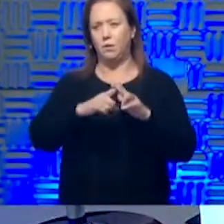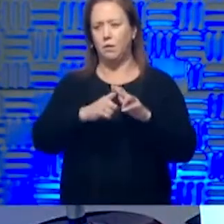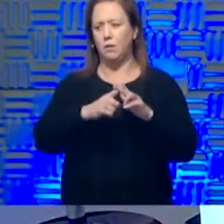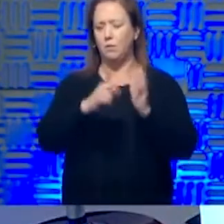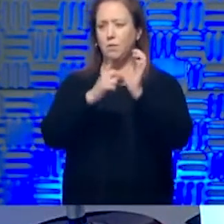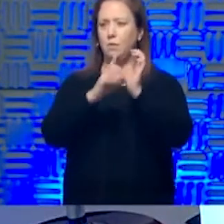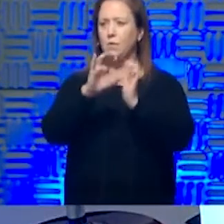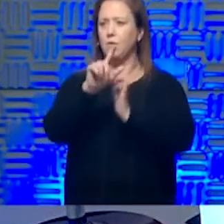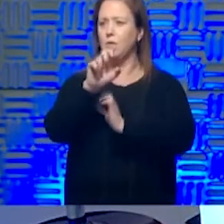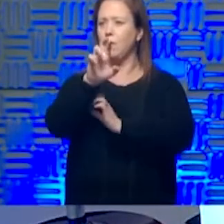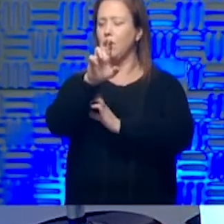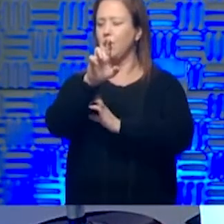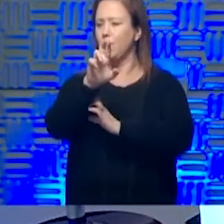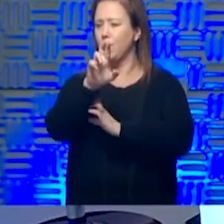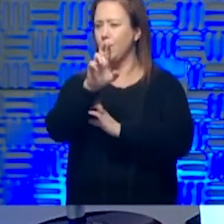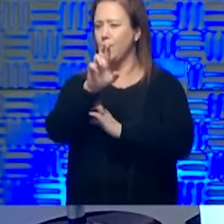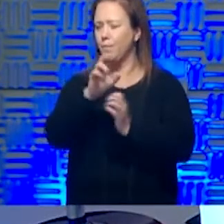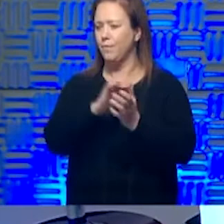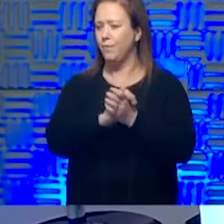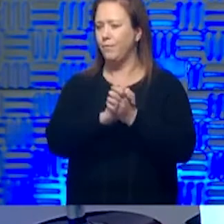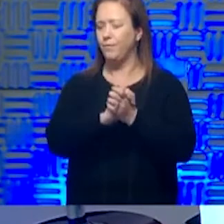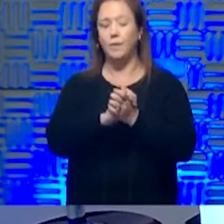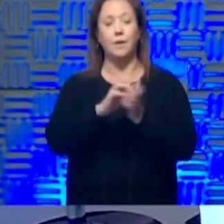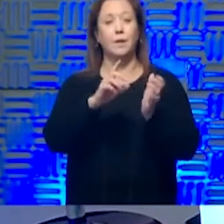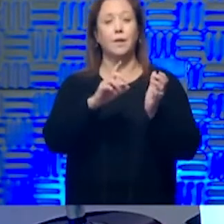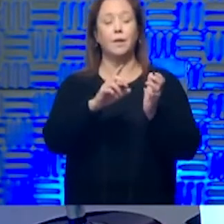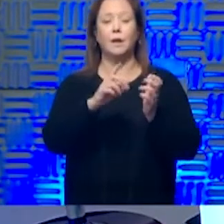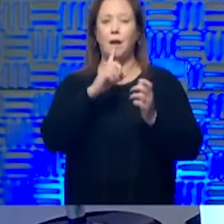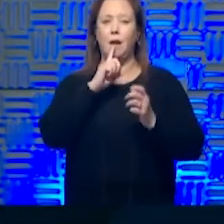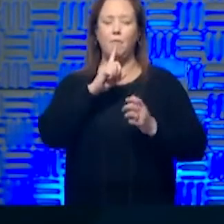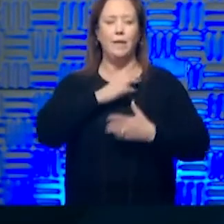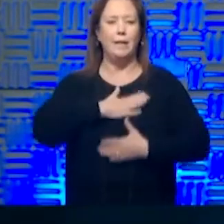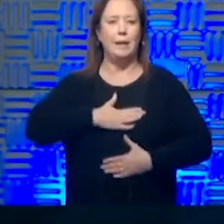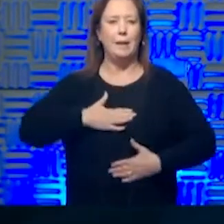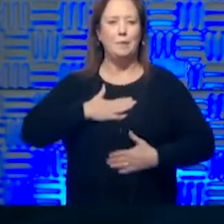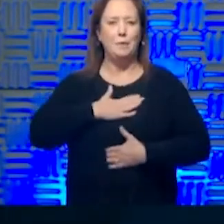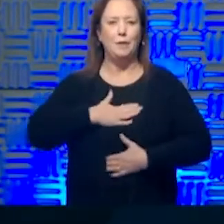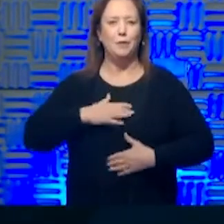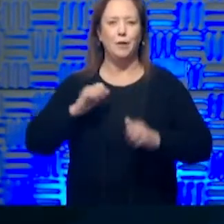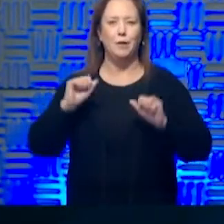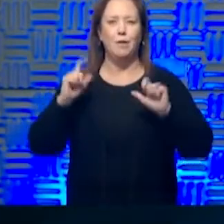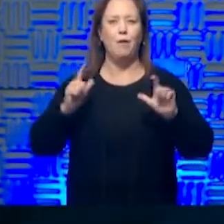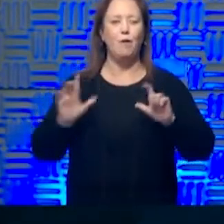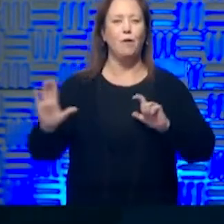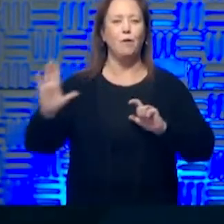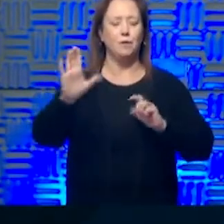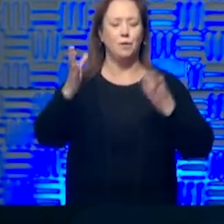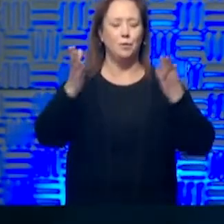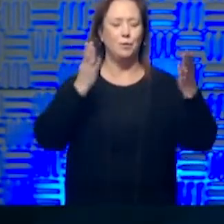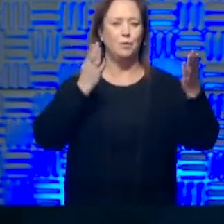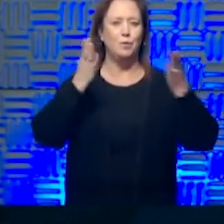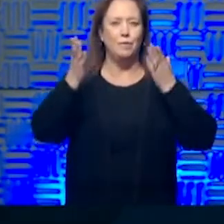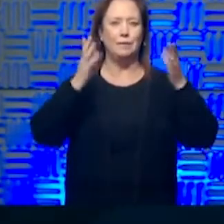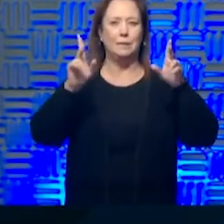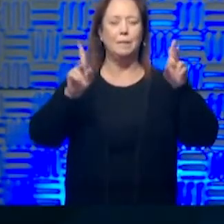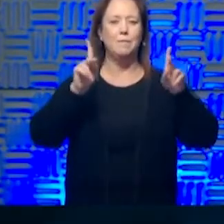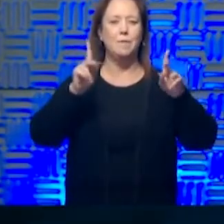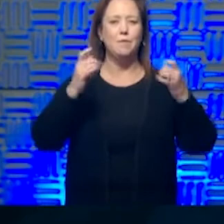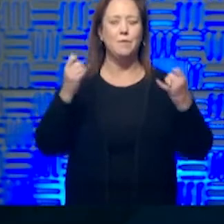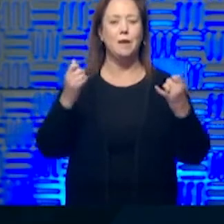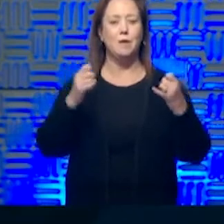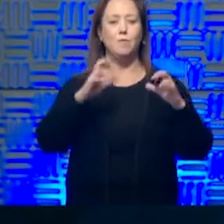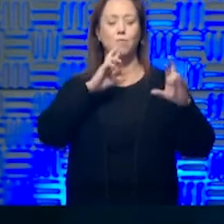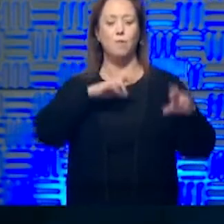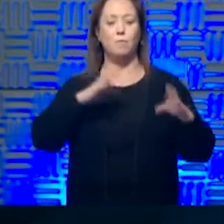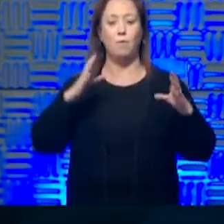Collier. Yeah. No, I just really appreciate all the service that people have done. And